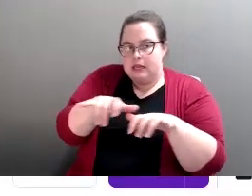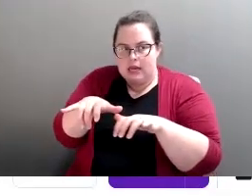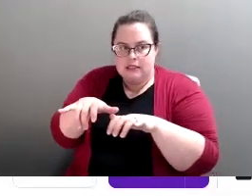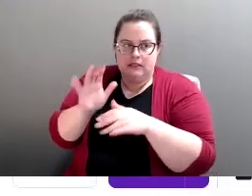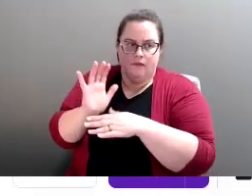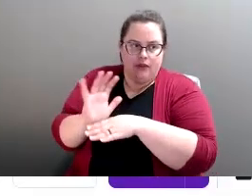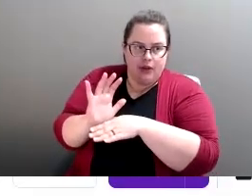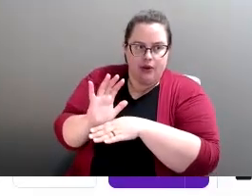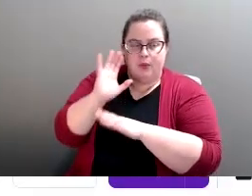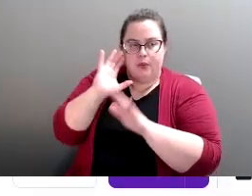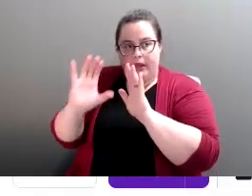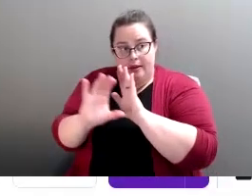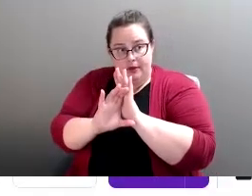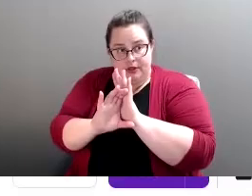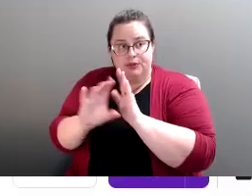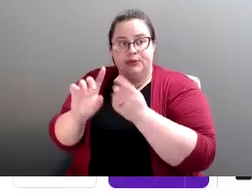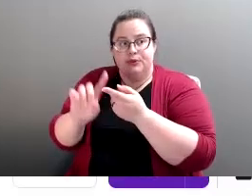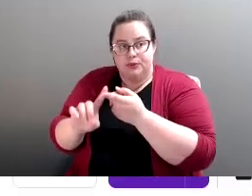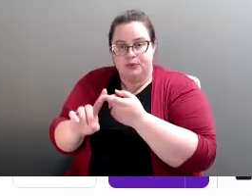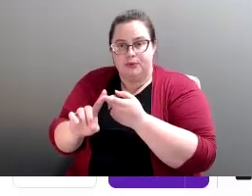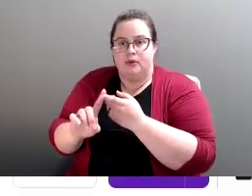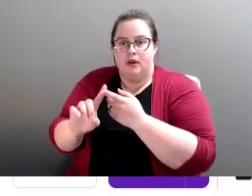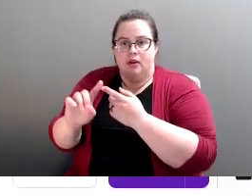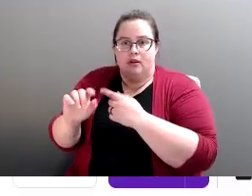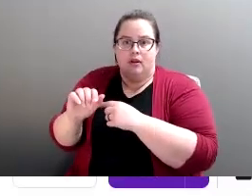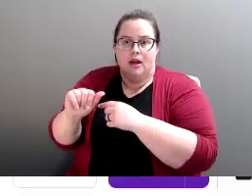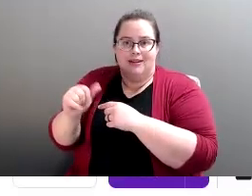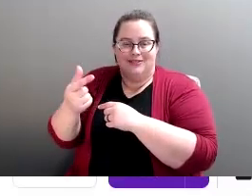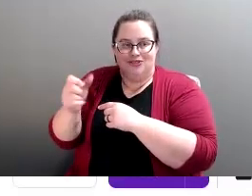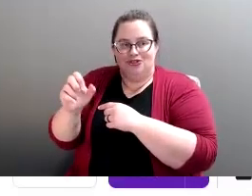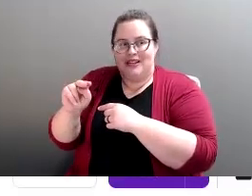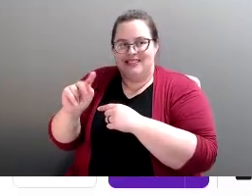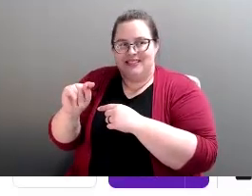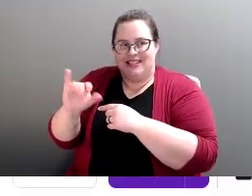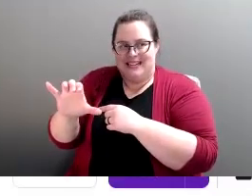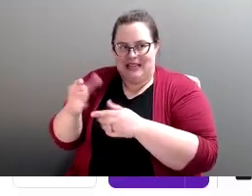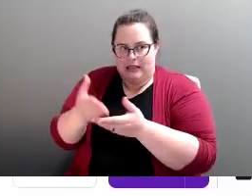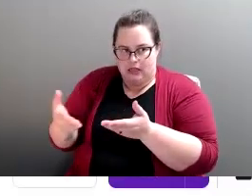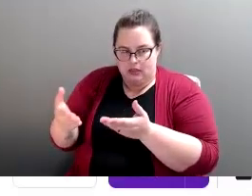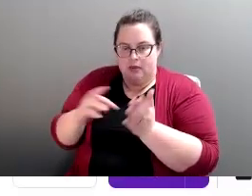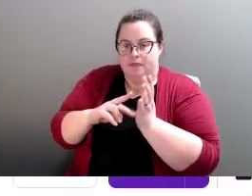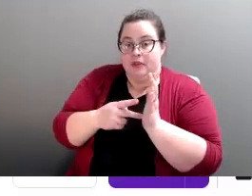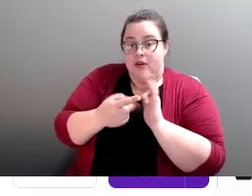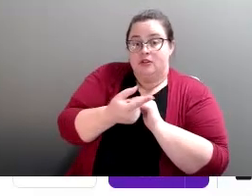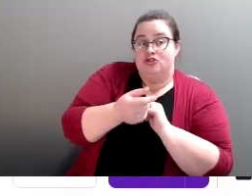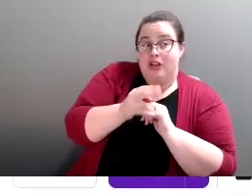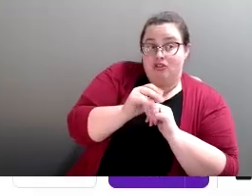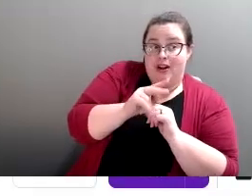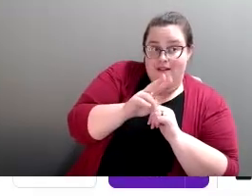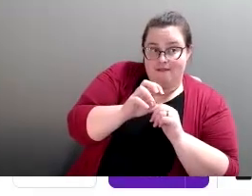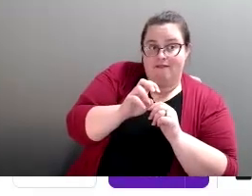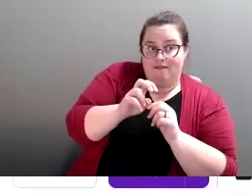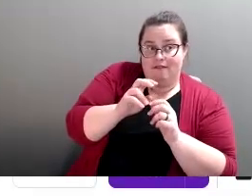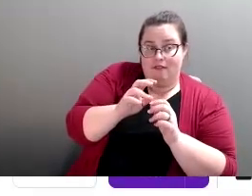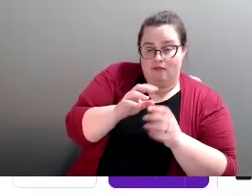images to actually doing agentic things. And what that means is we're moving from generative content